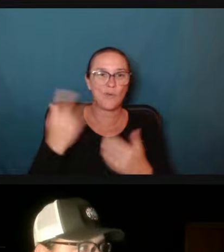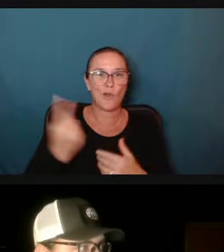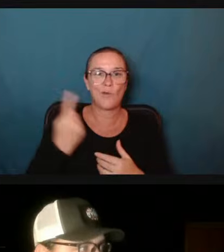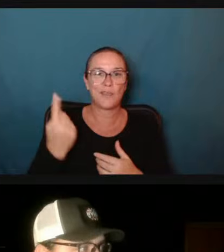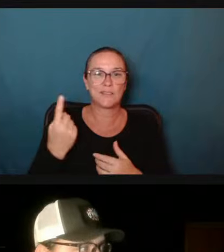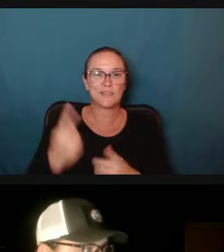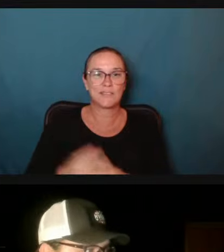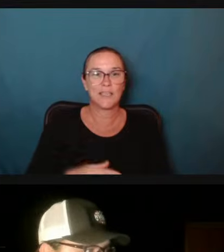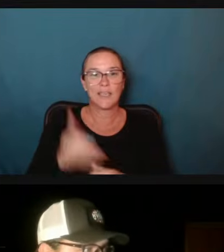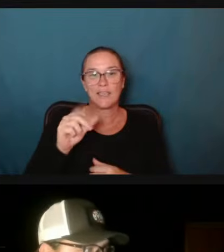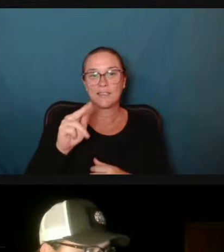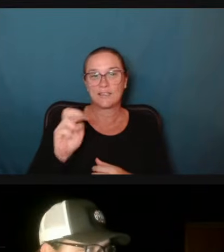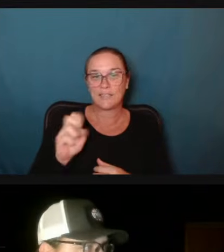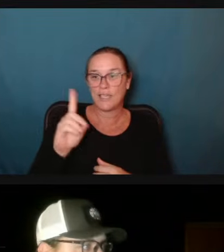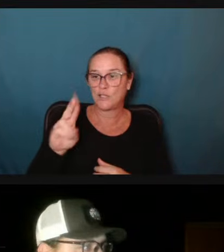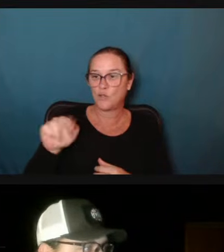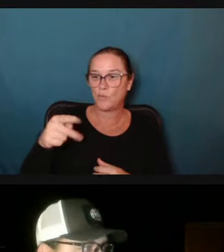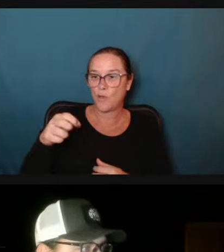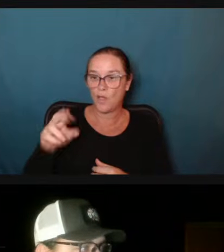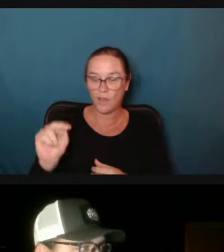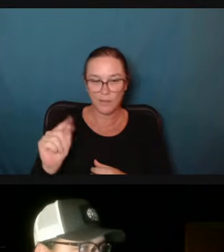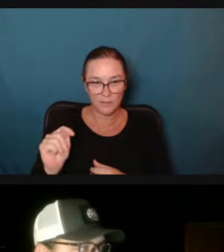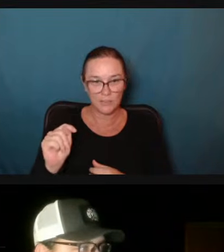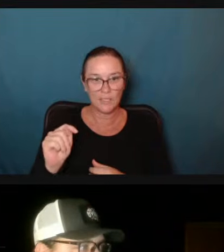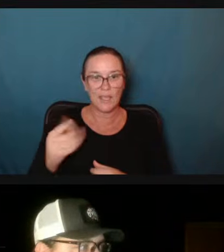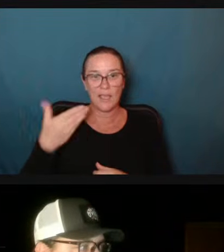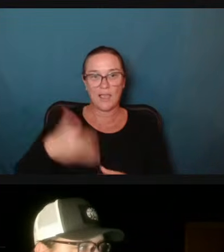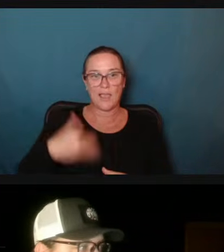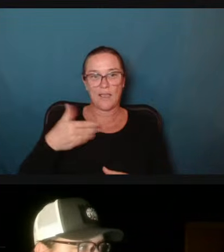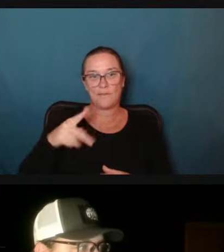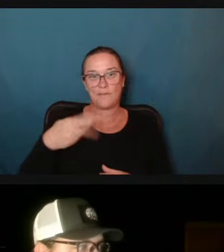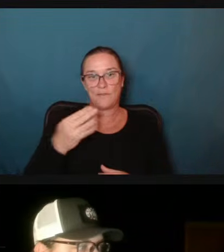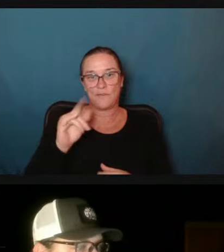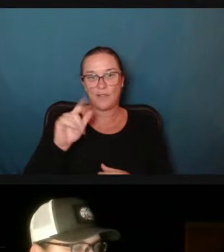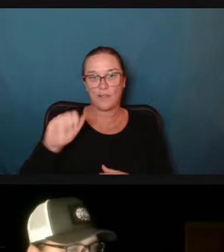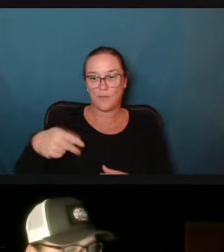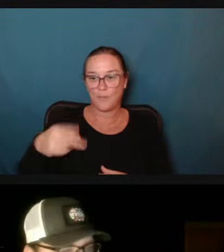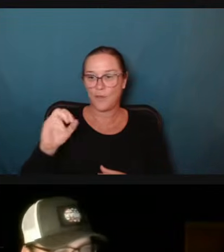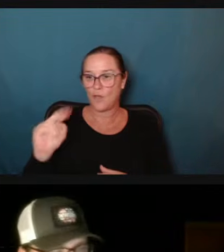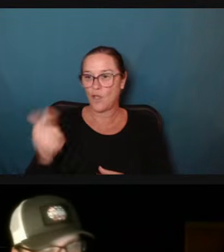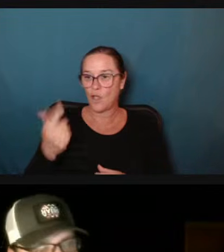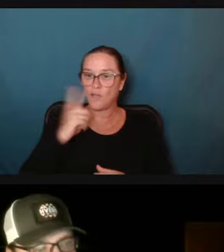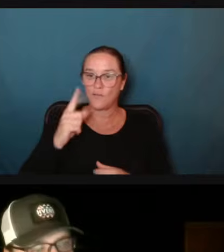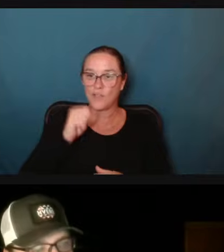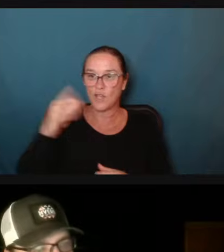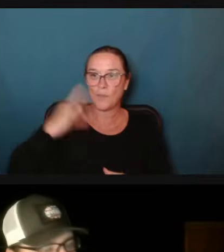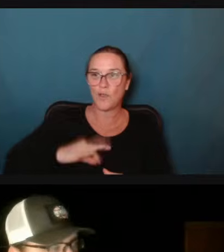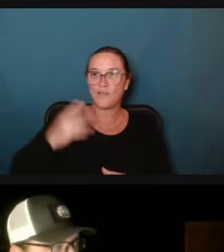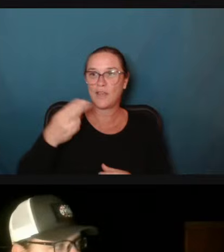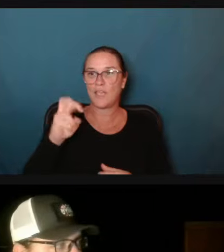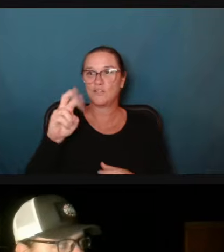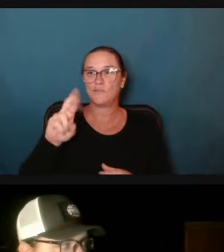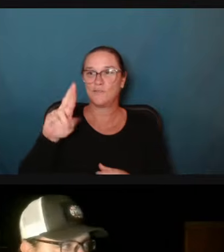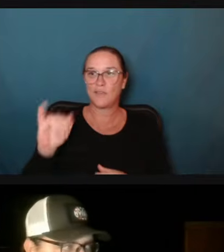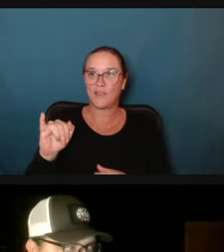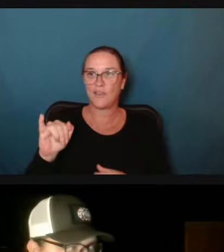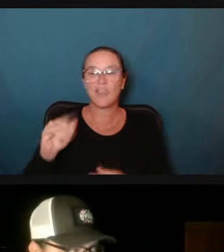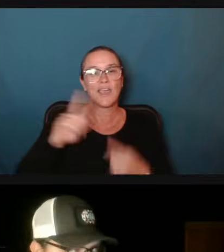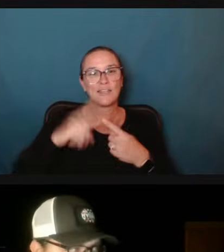Dane DuPont. I'm Philip Ong for a nonprofit HVRI. Until next week. Aloha, everybody.